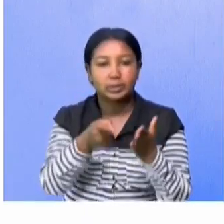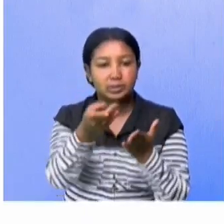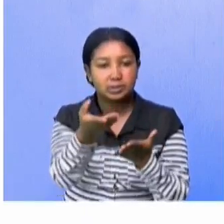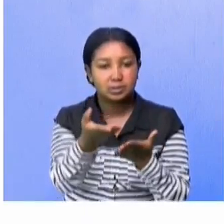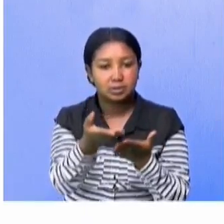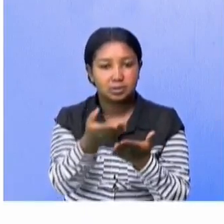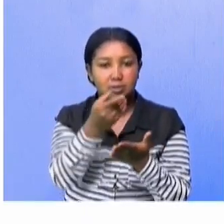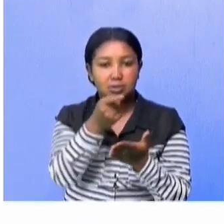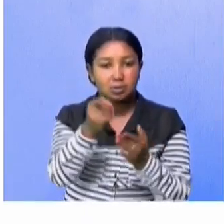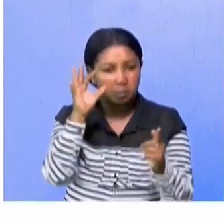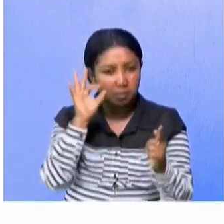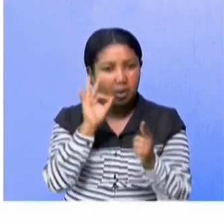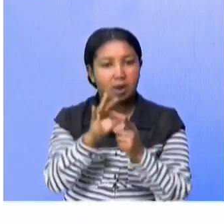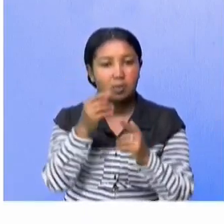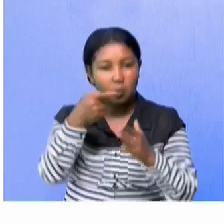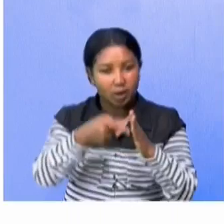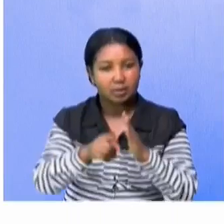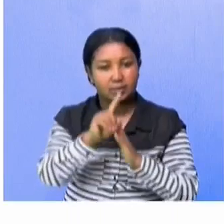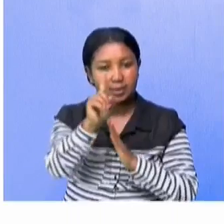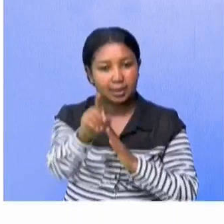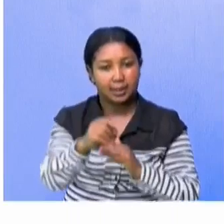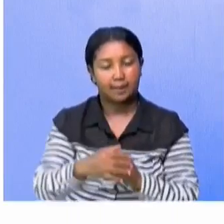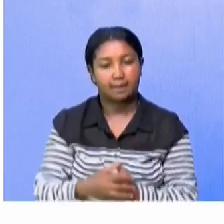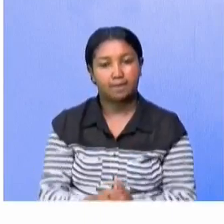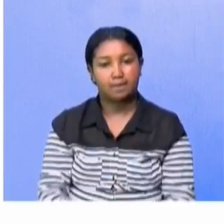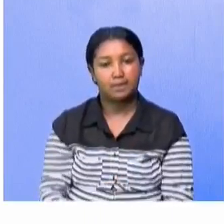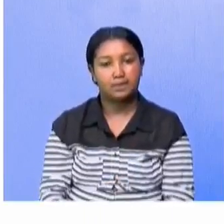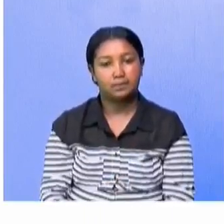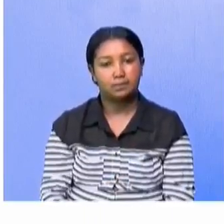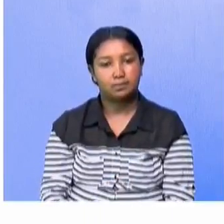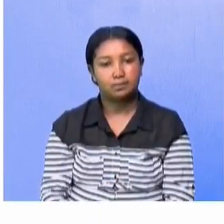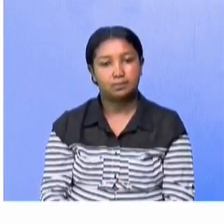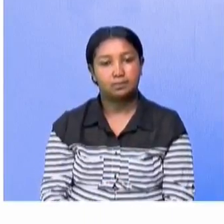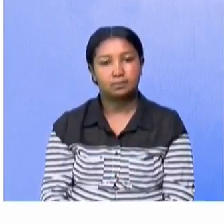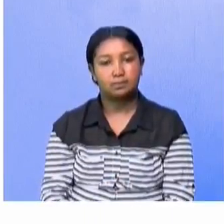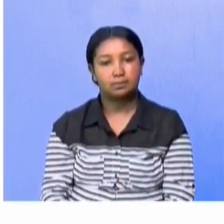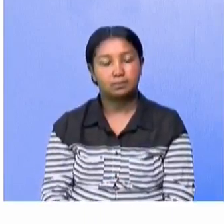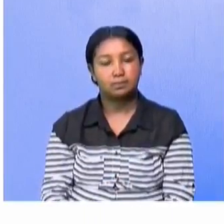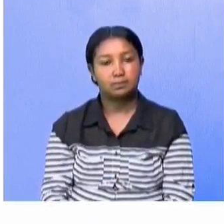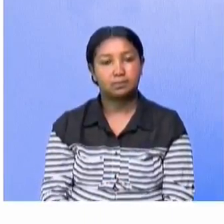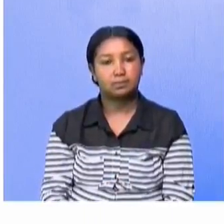What are you planning to do?